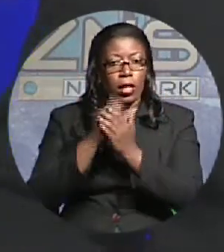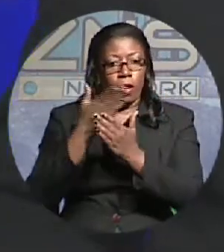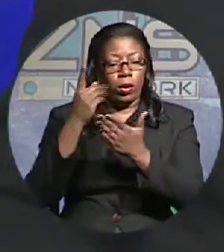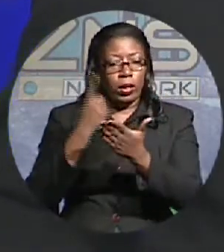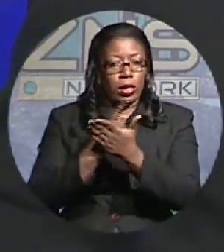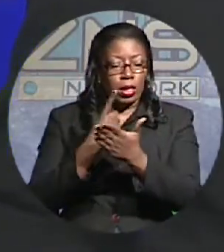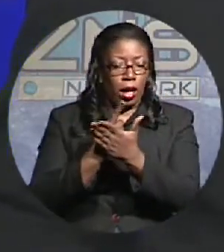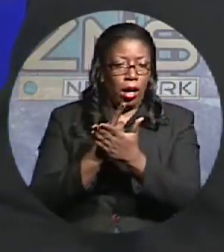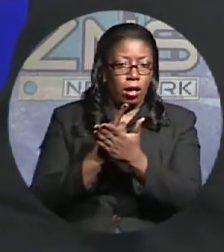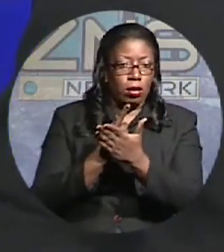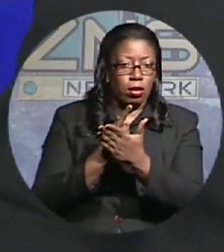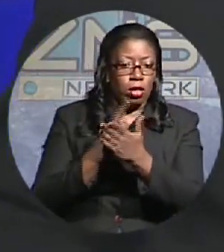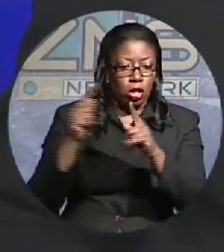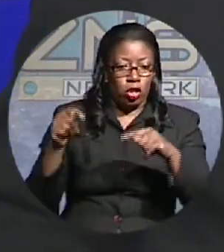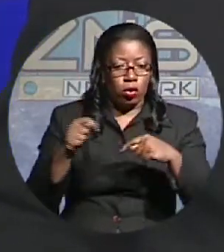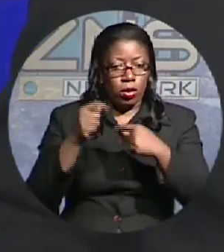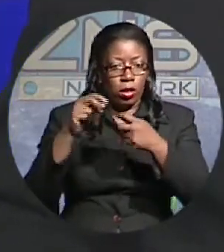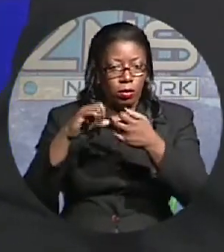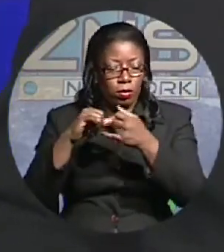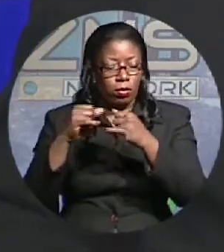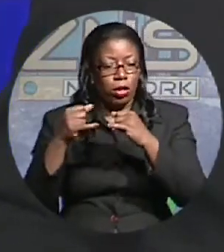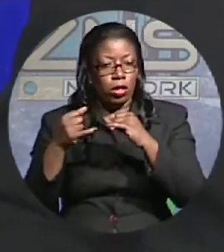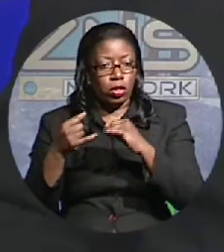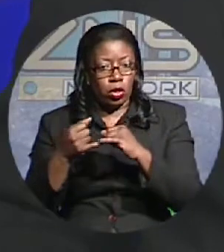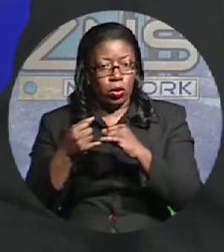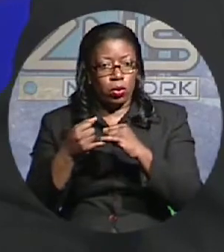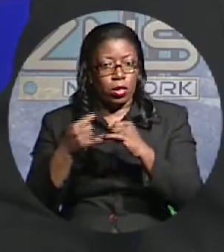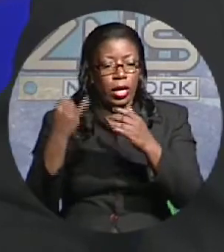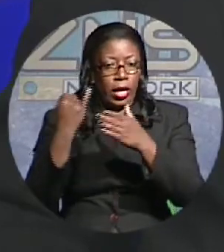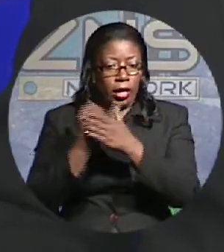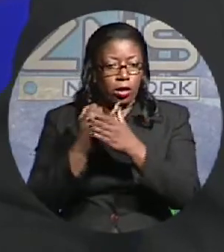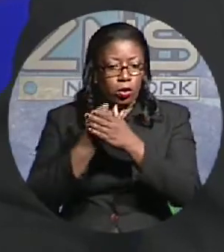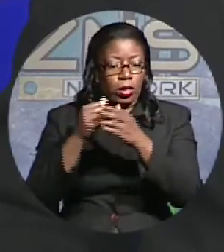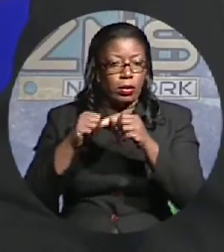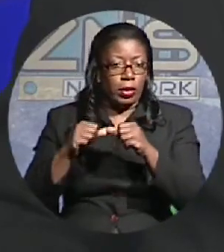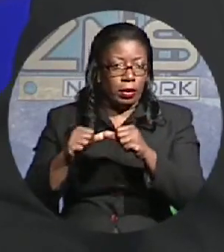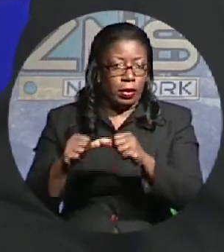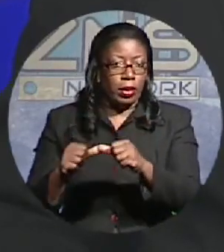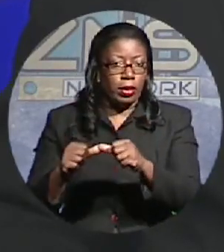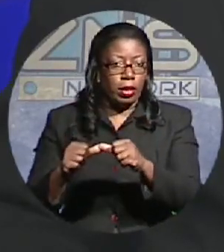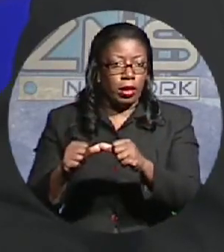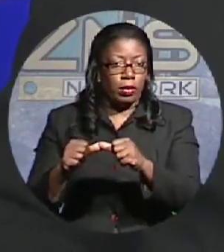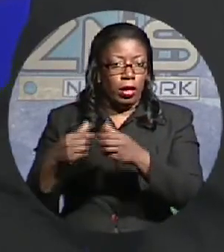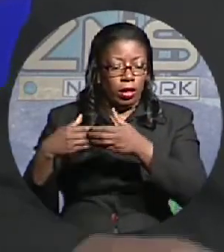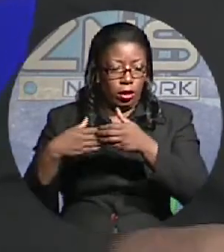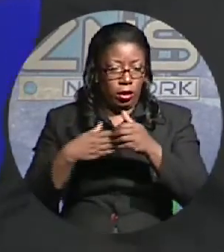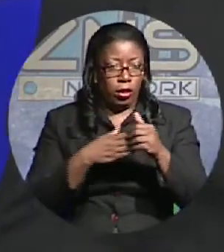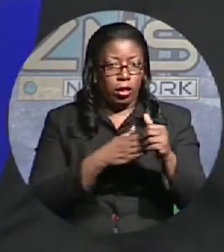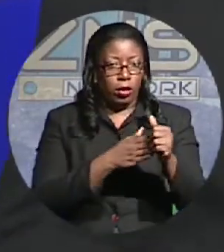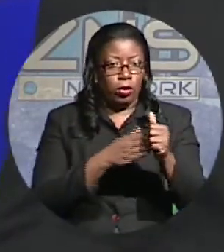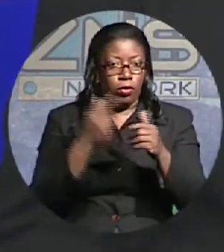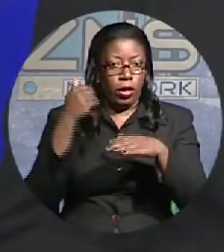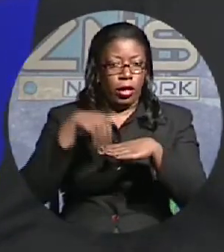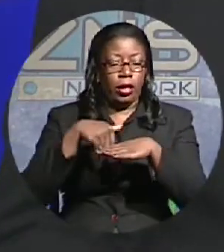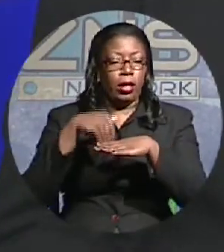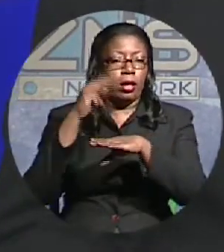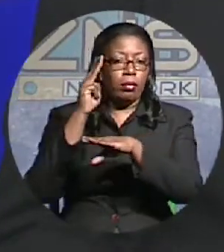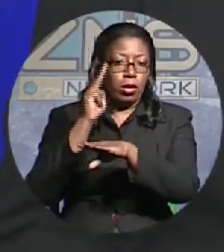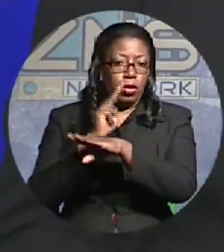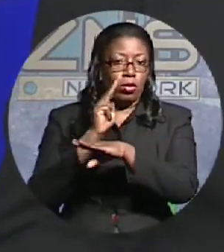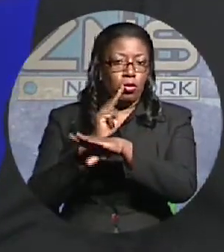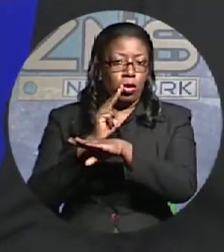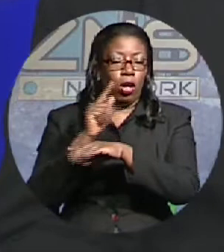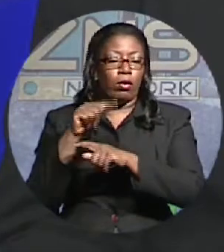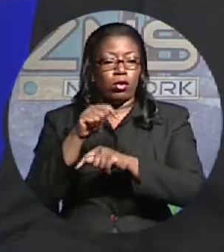relevant tourism issues impacting island destinations, including sustainability. Director of Sustainable Development in the Ministry of Tourism,